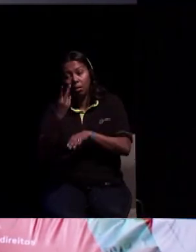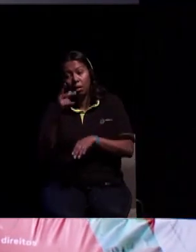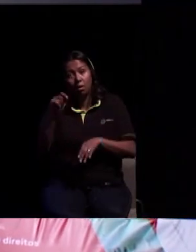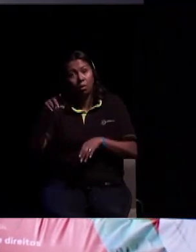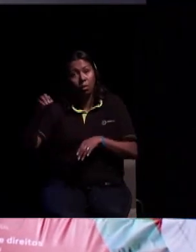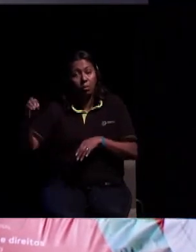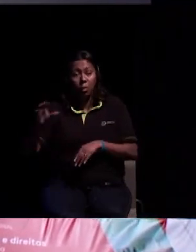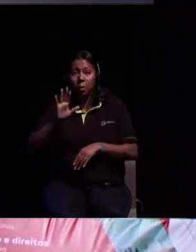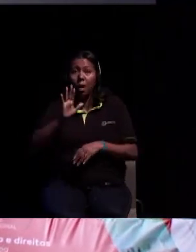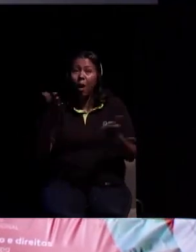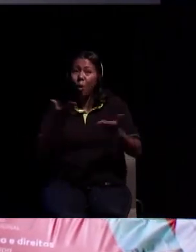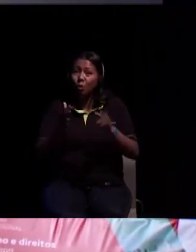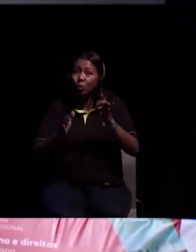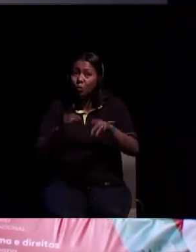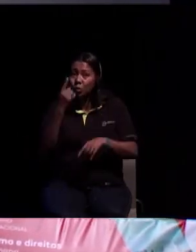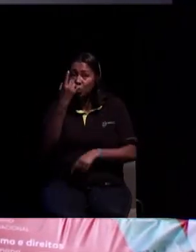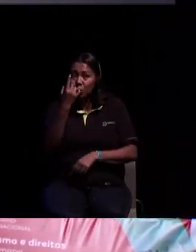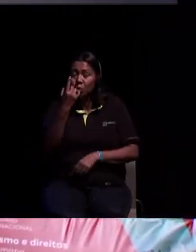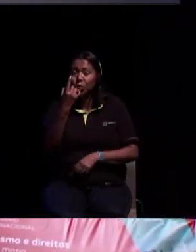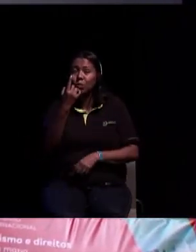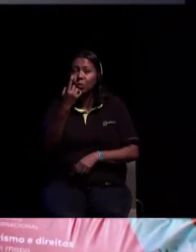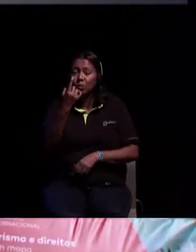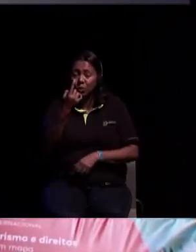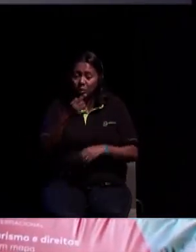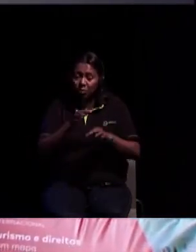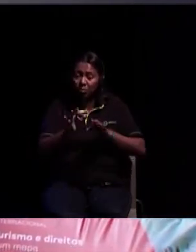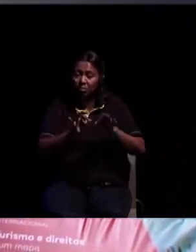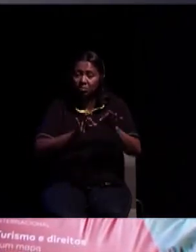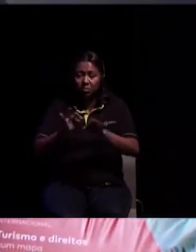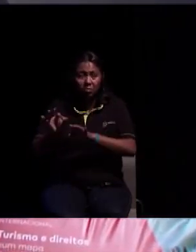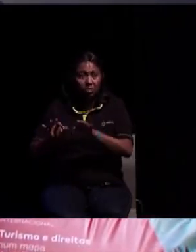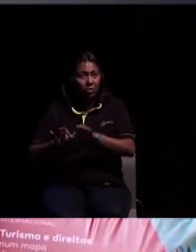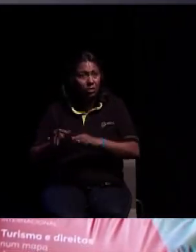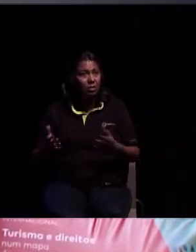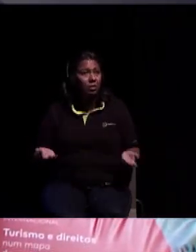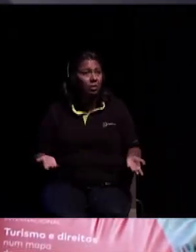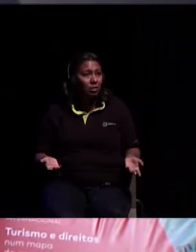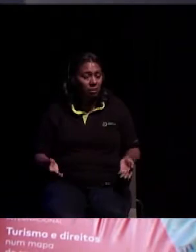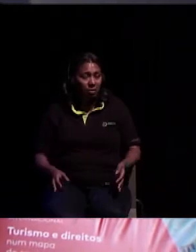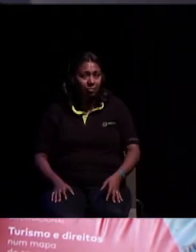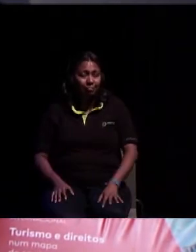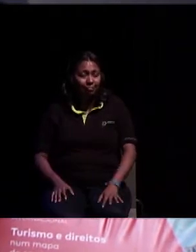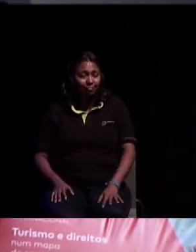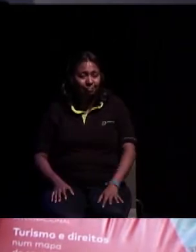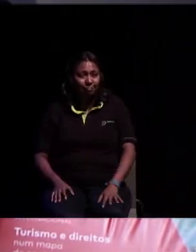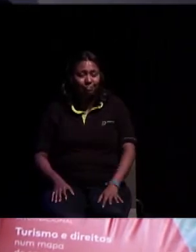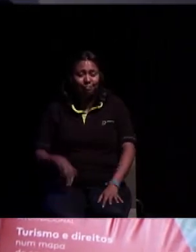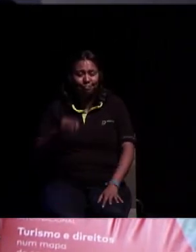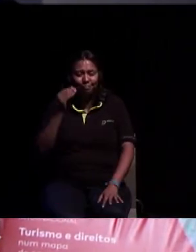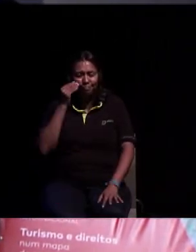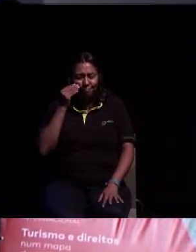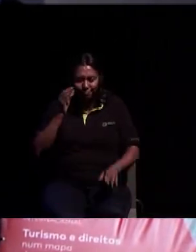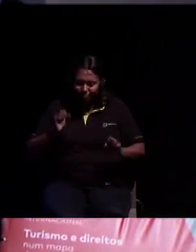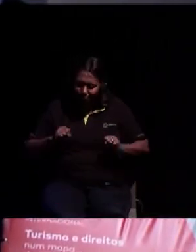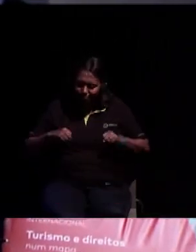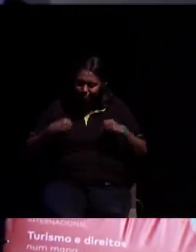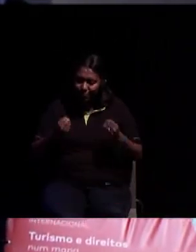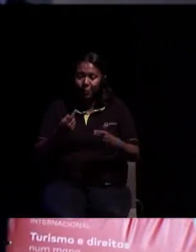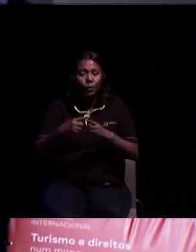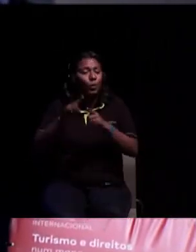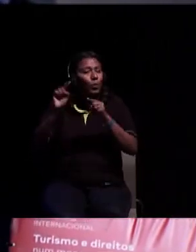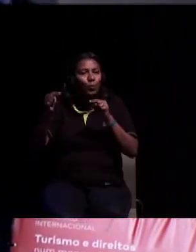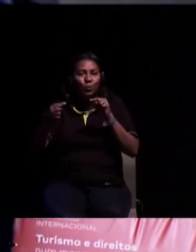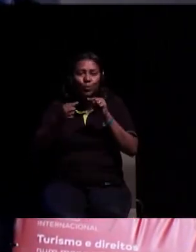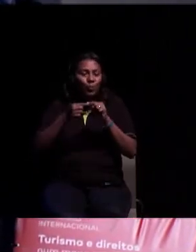he's hanging on by the skin of his nails, basically, because he can't make a go of it. So it's